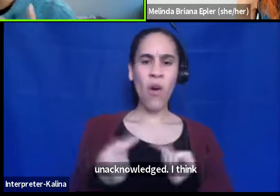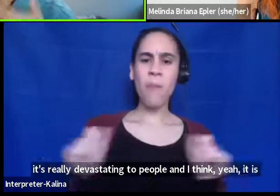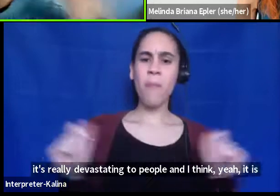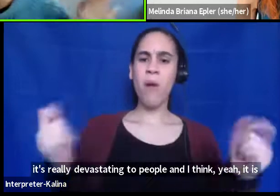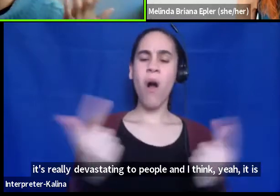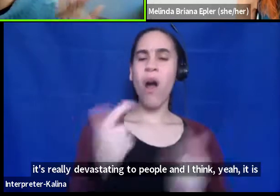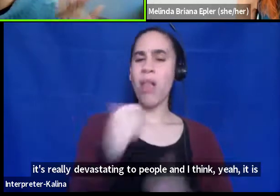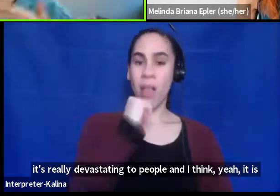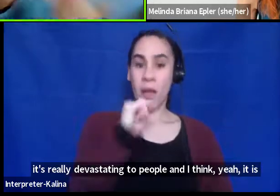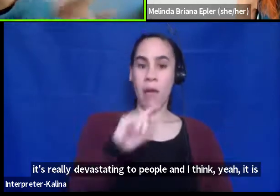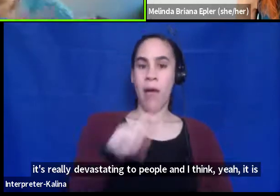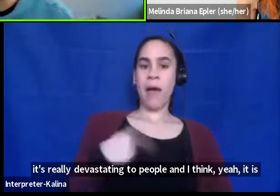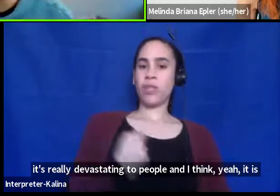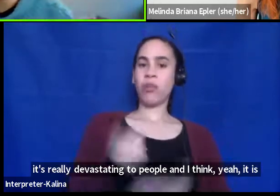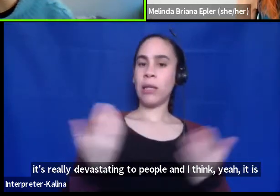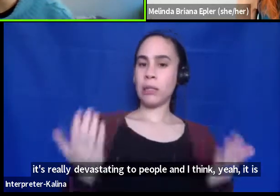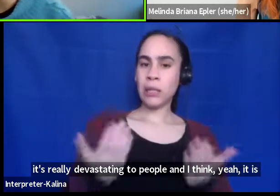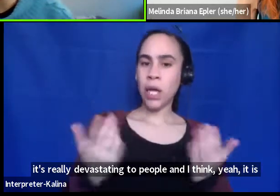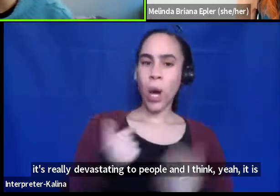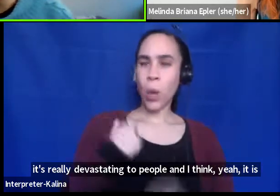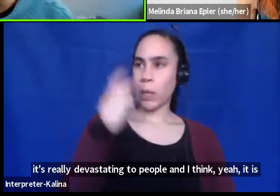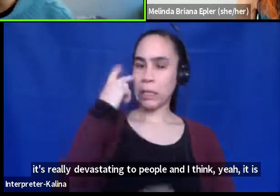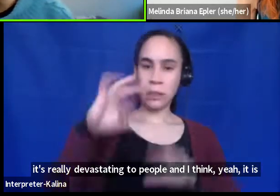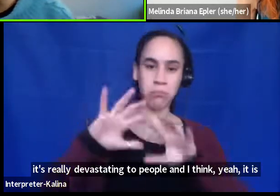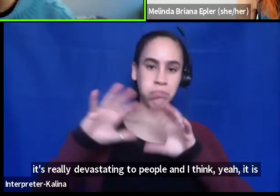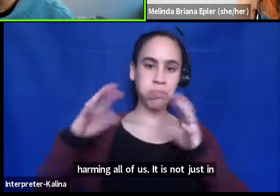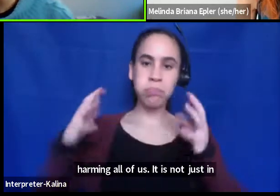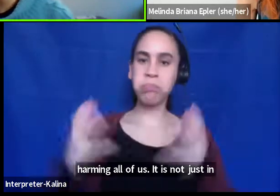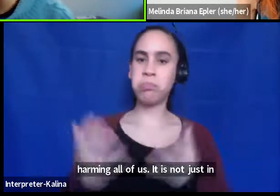just in this, like we see it worldwide actually.